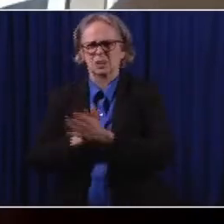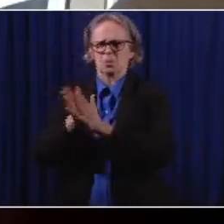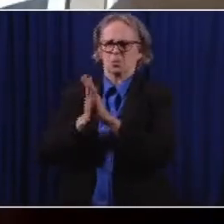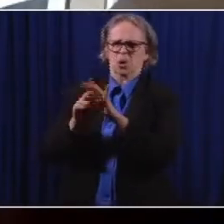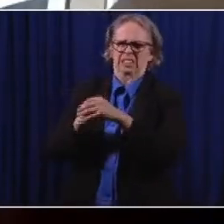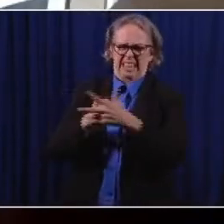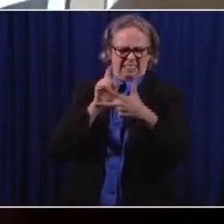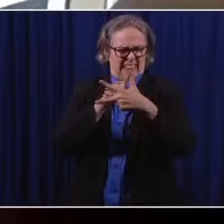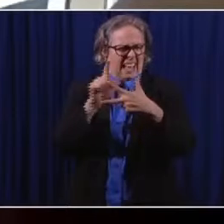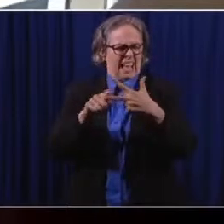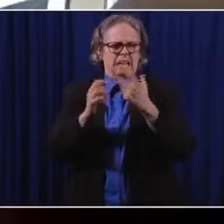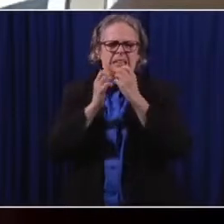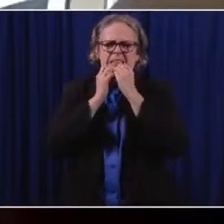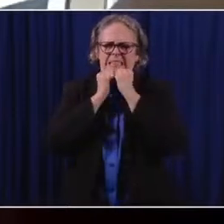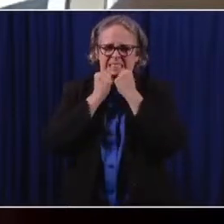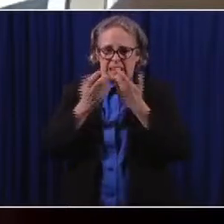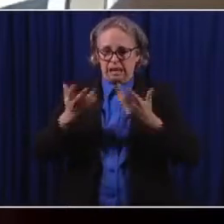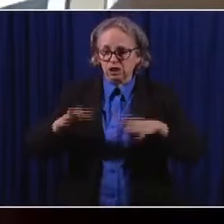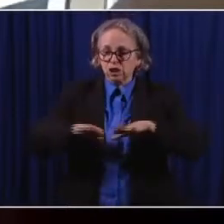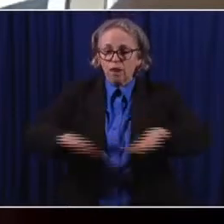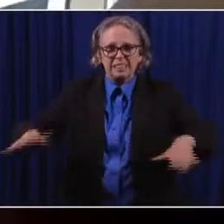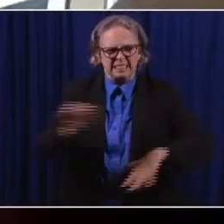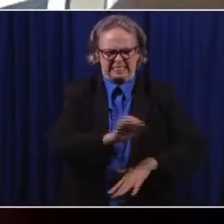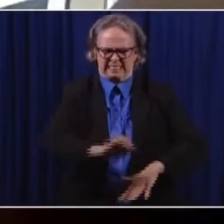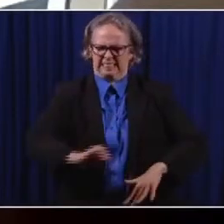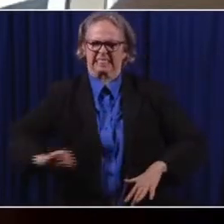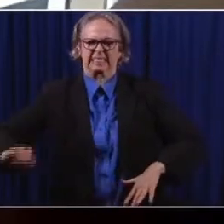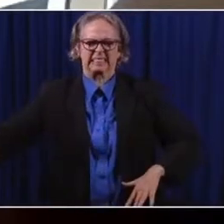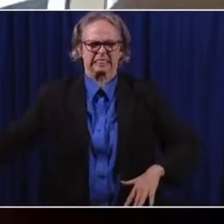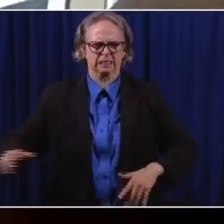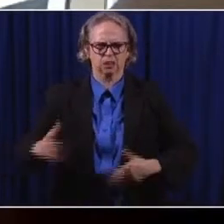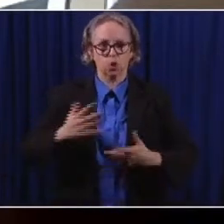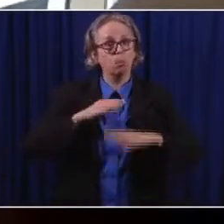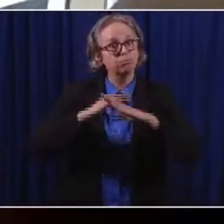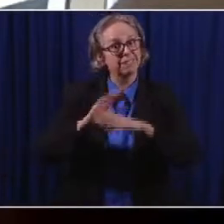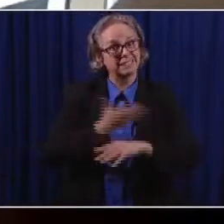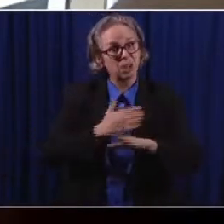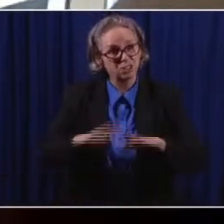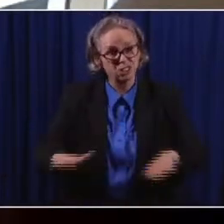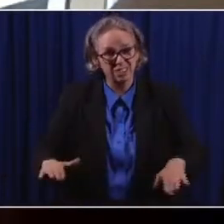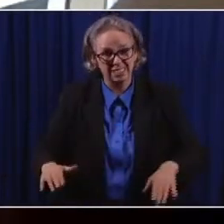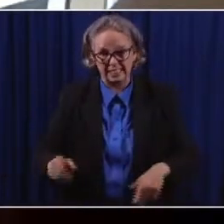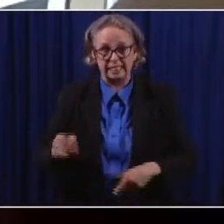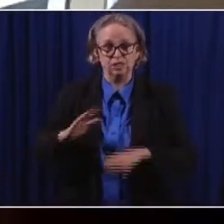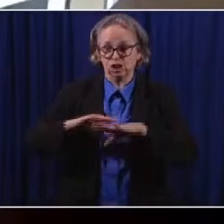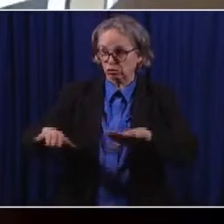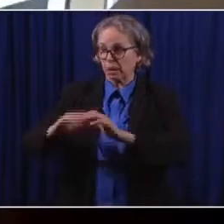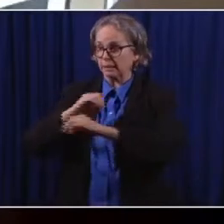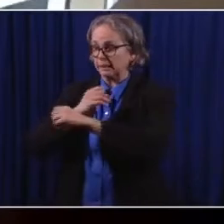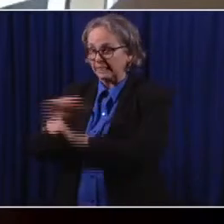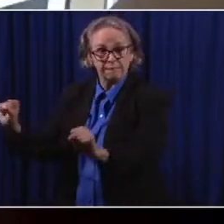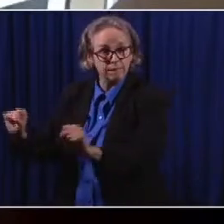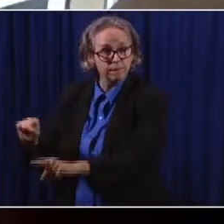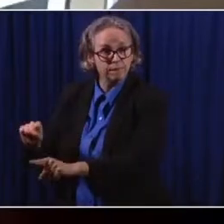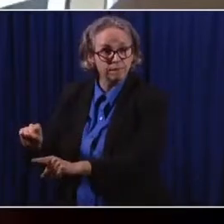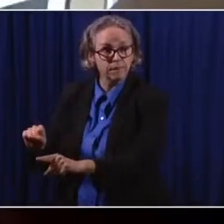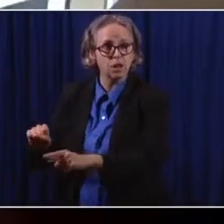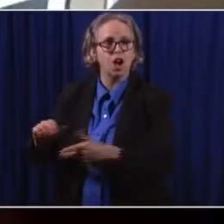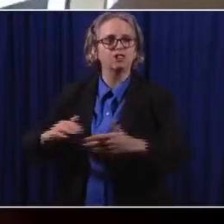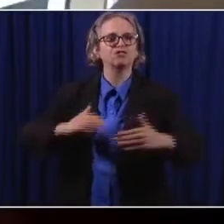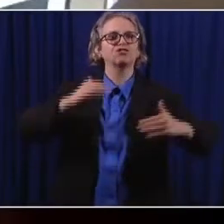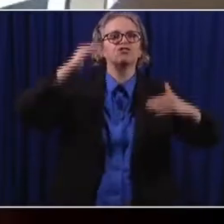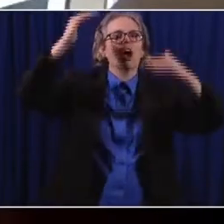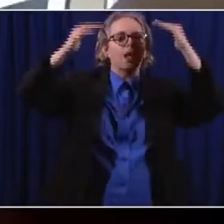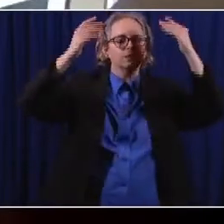that those things keep kids safe. And if kids are safe, the adults in school are safe. And if kids are safe, the adults at home are safe. So it's all